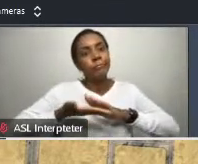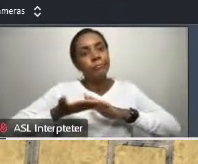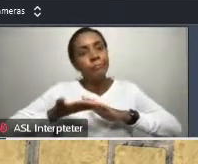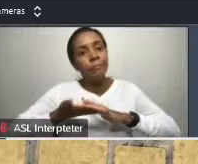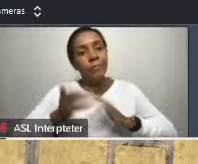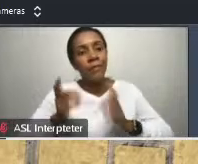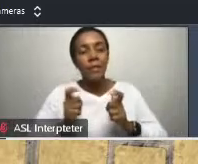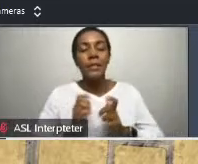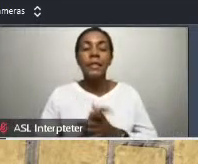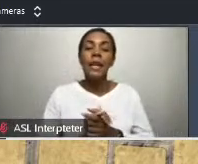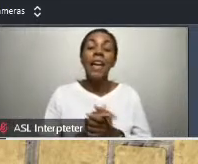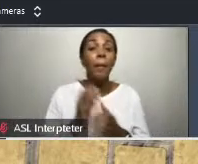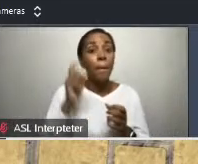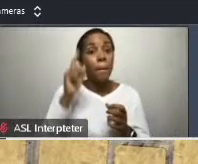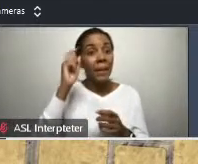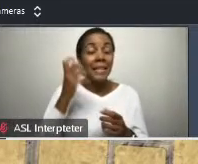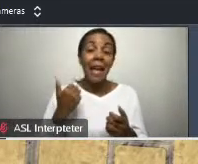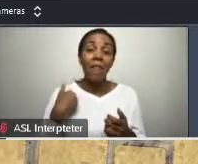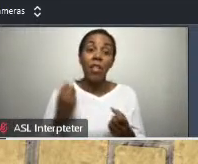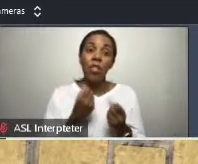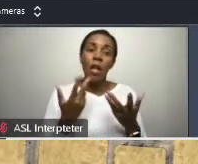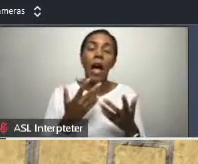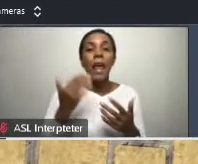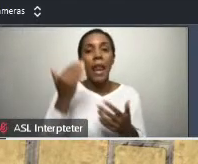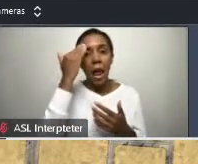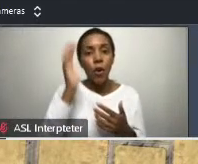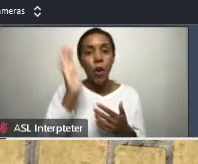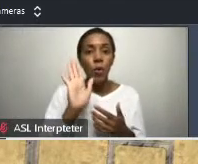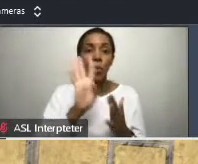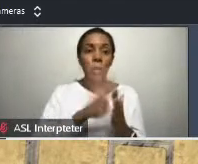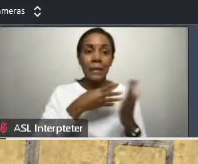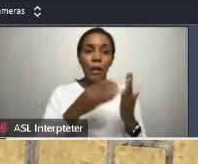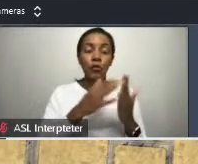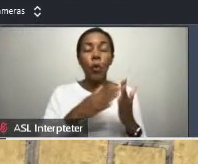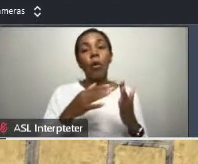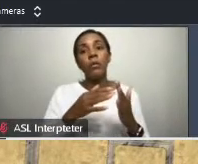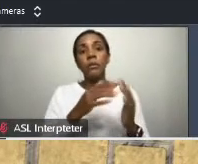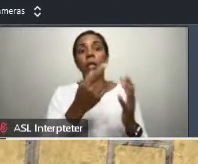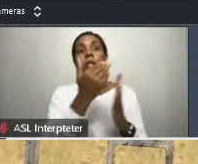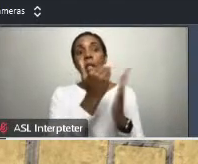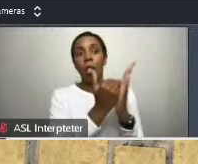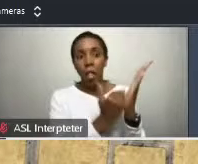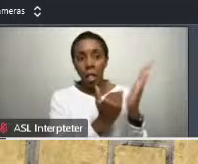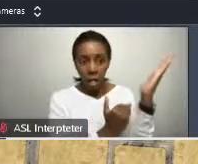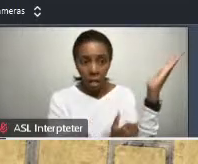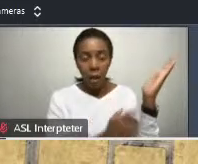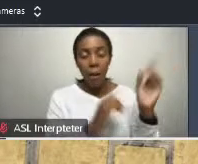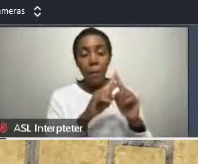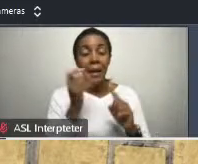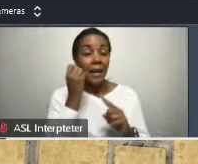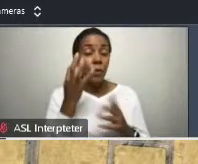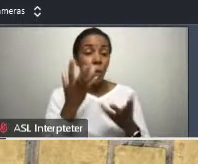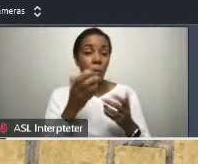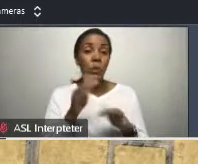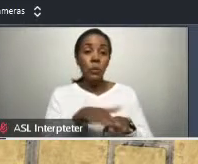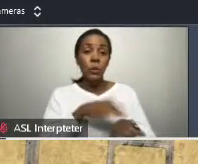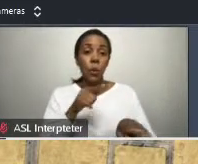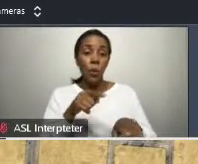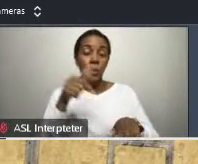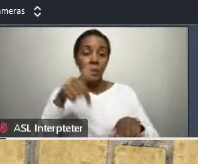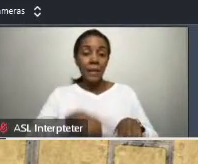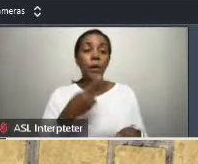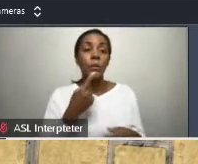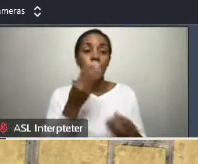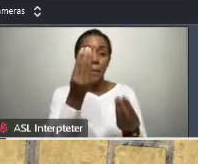them, and I know you got a long agenda, but please, if I need to slow down, just let me know. The first area